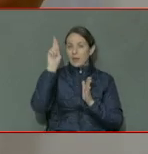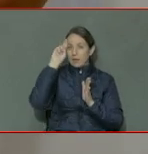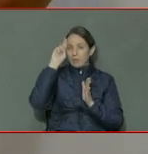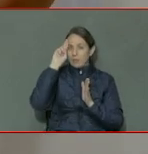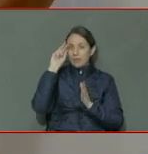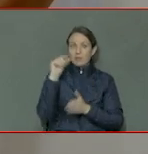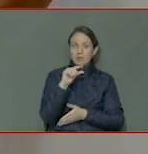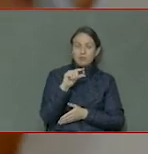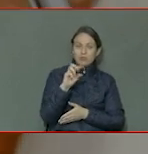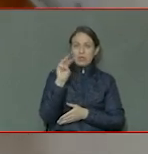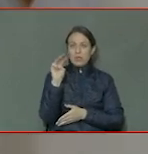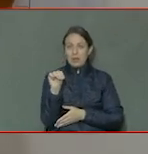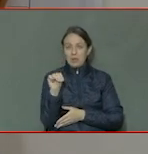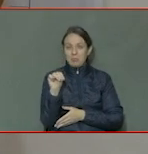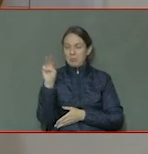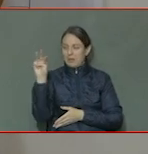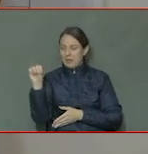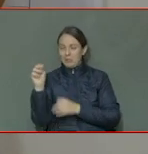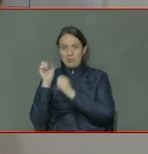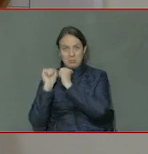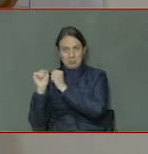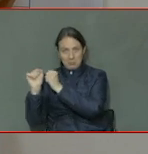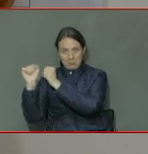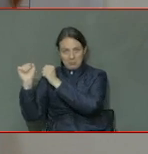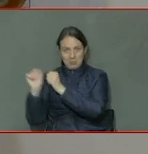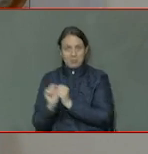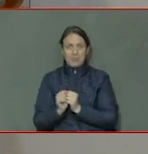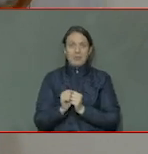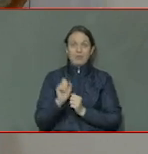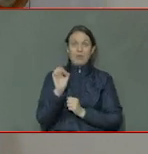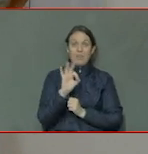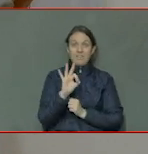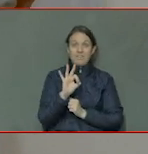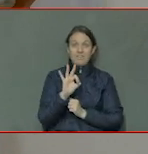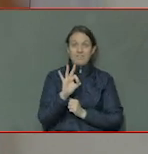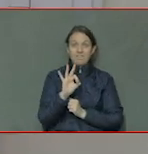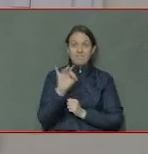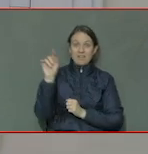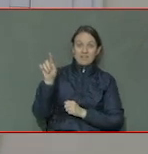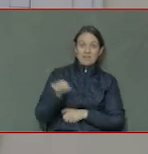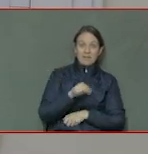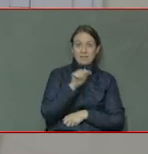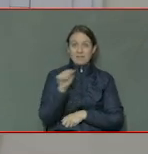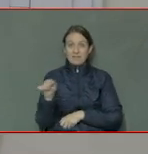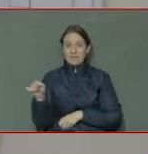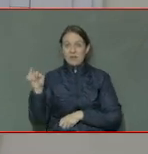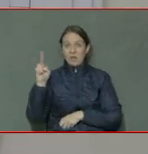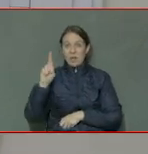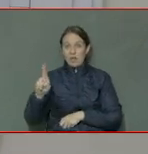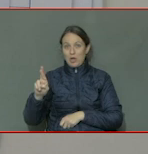the M stays constant. So that means F is inversely proportional to r